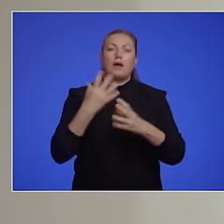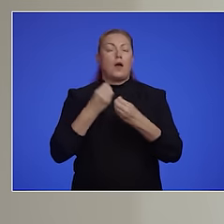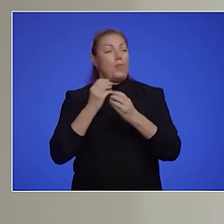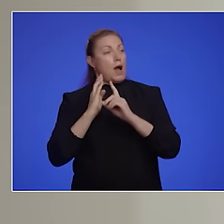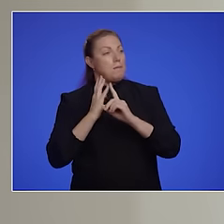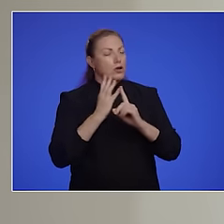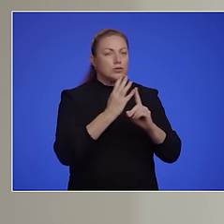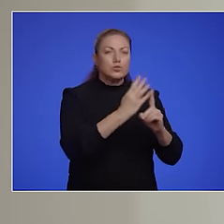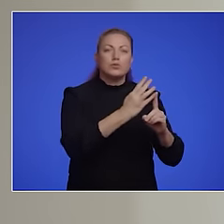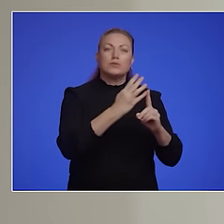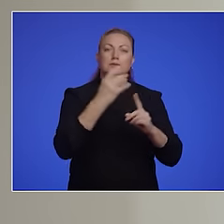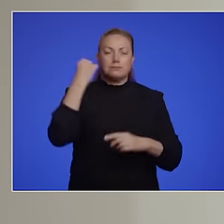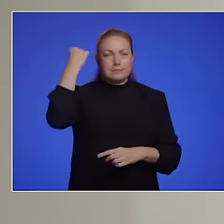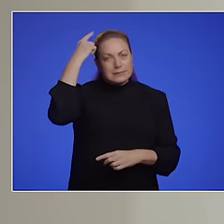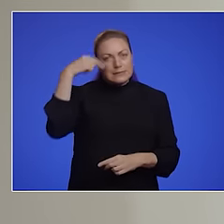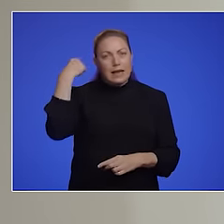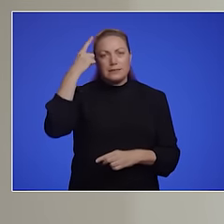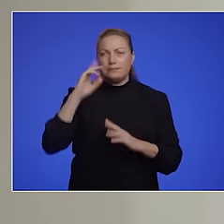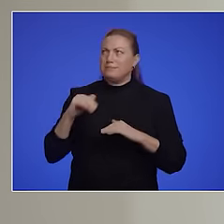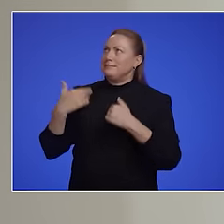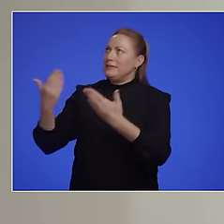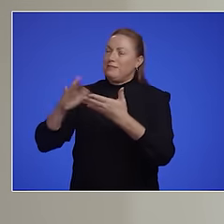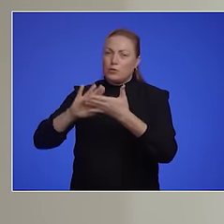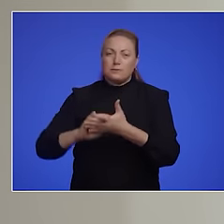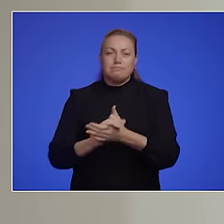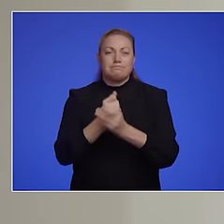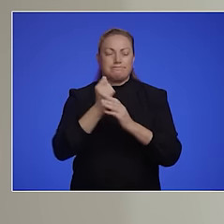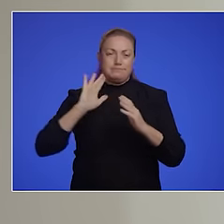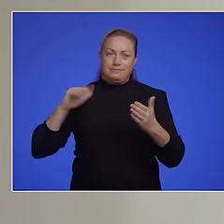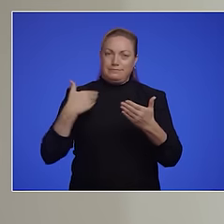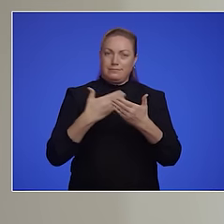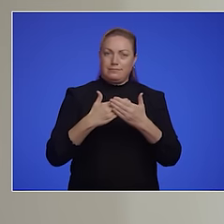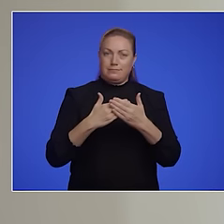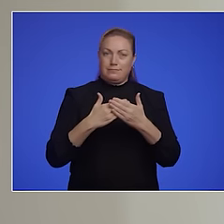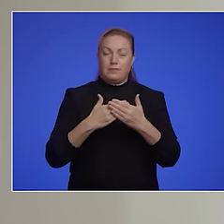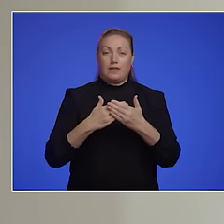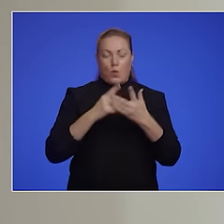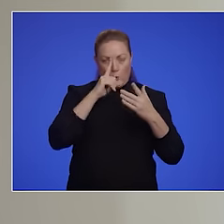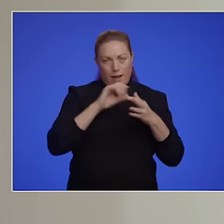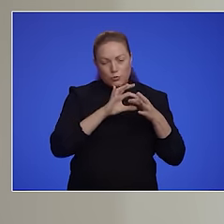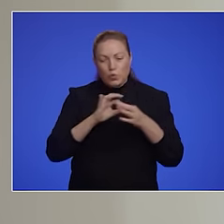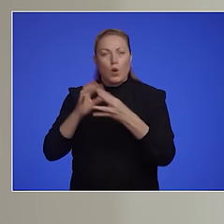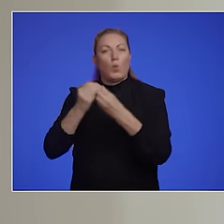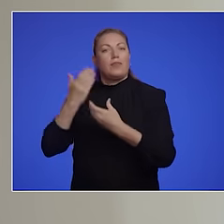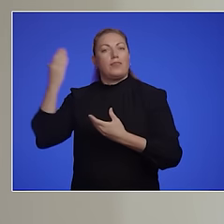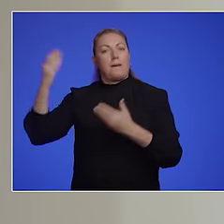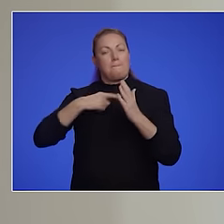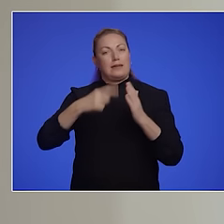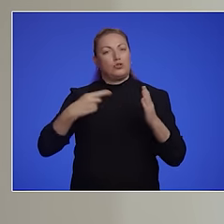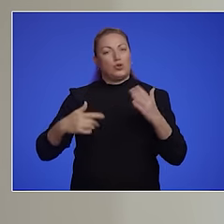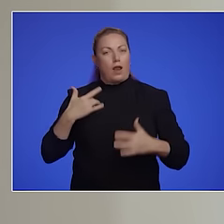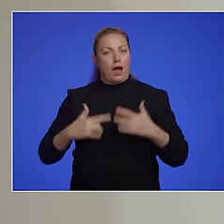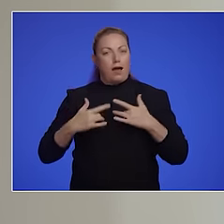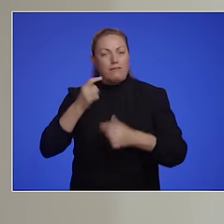With the blessed Apostles and all the saints Who have pleased you throughout the ages We may merit to be co-heirs to eternal life